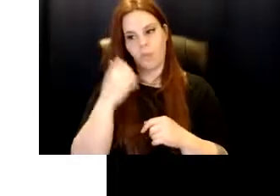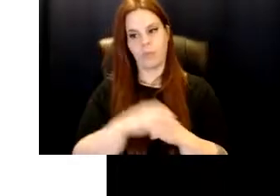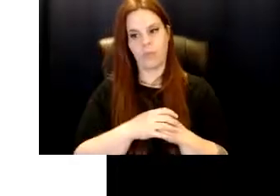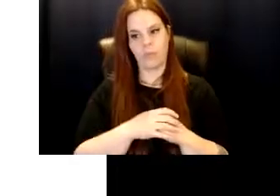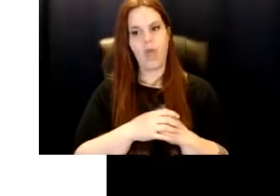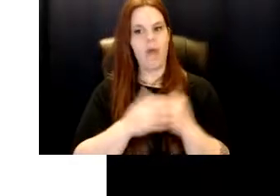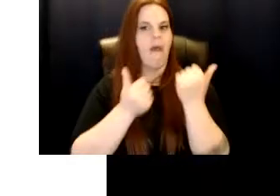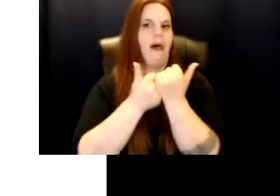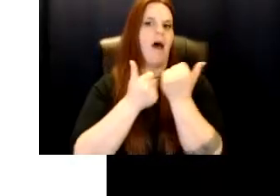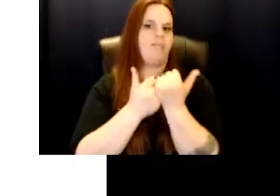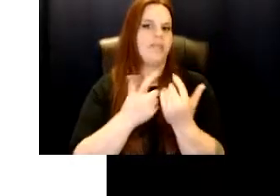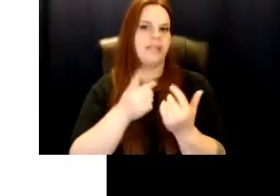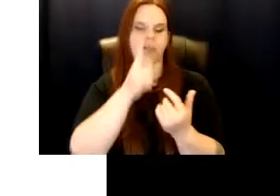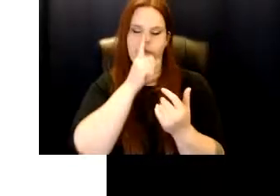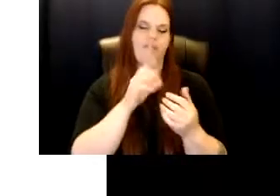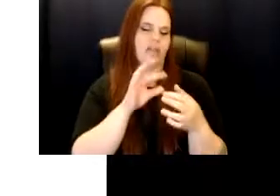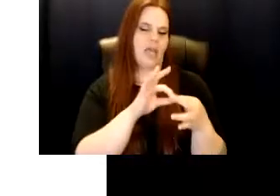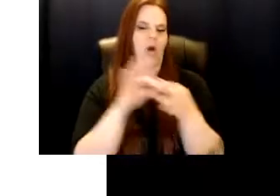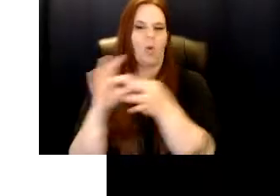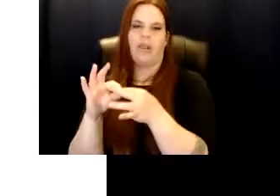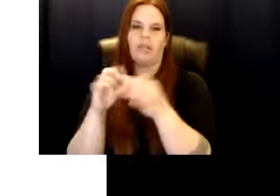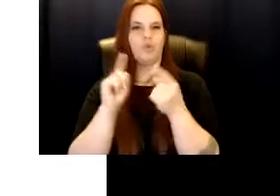definitely a correlation with advocacy.